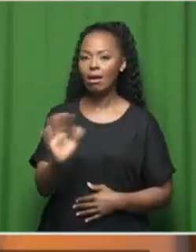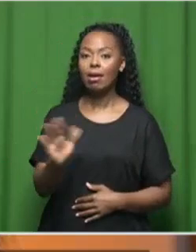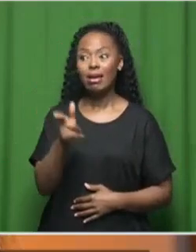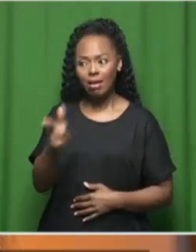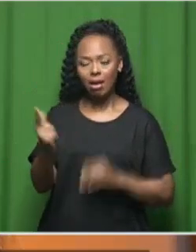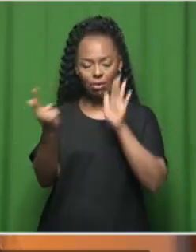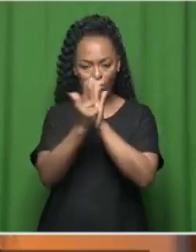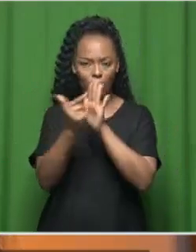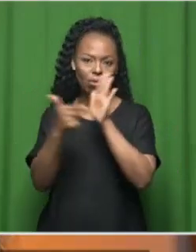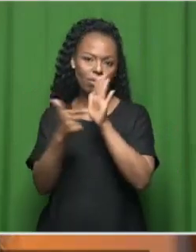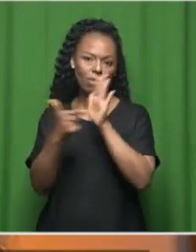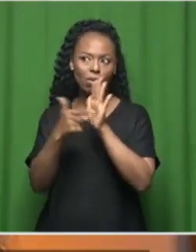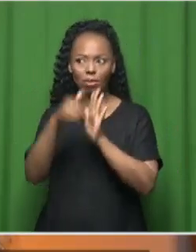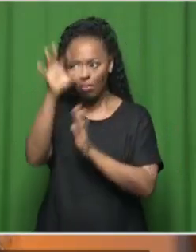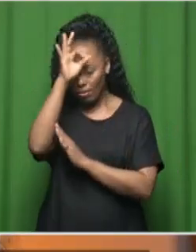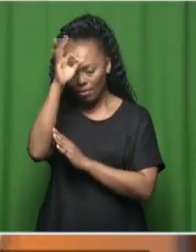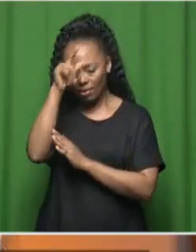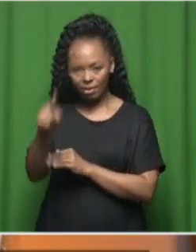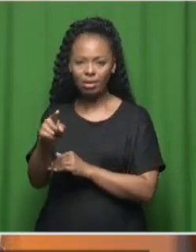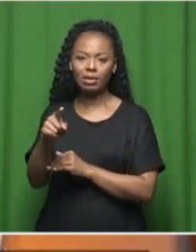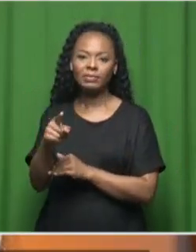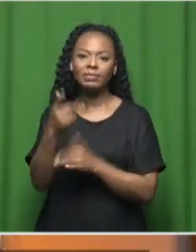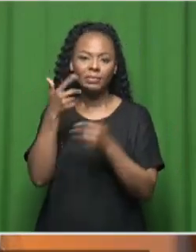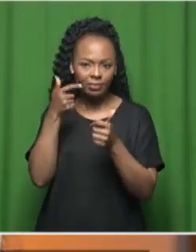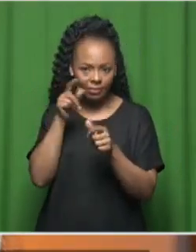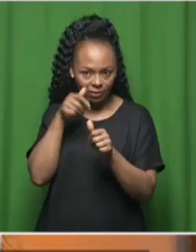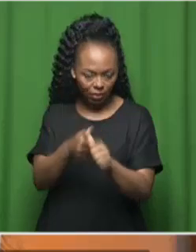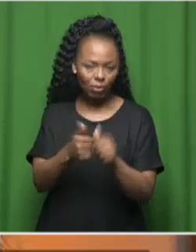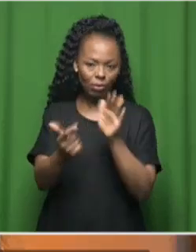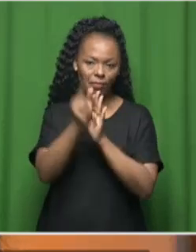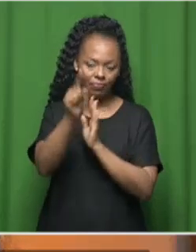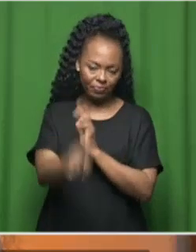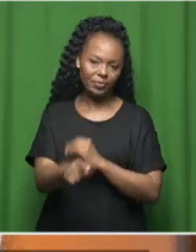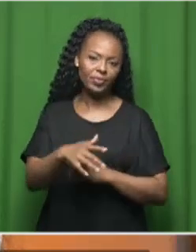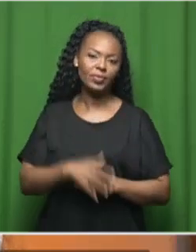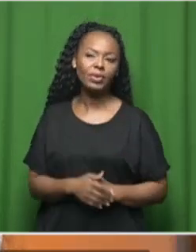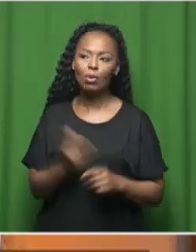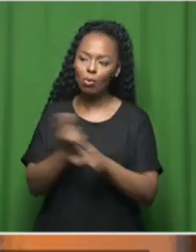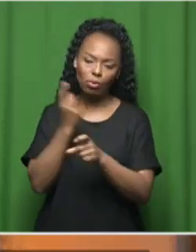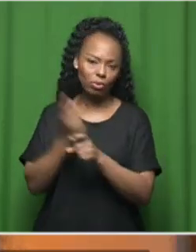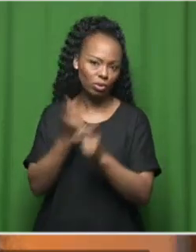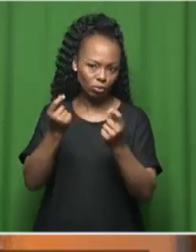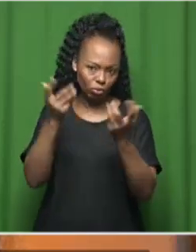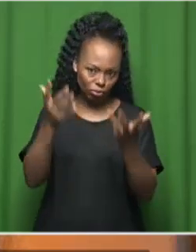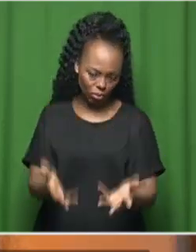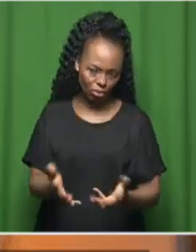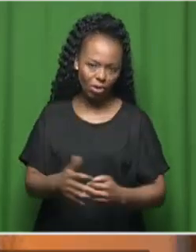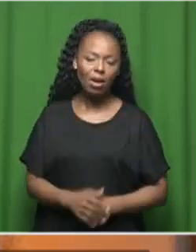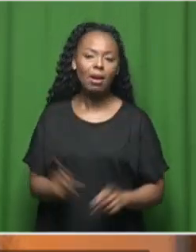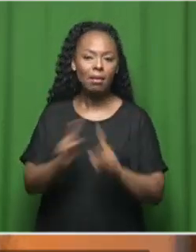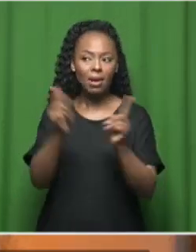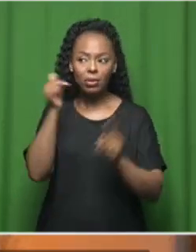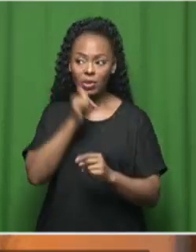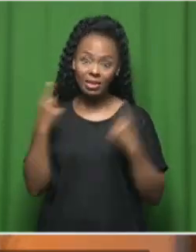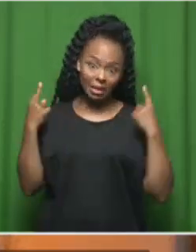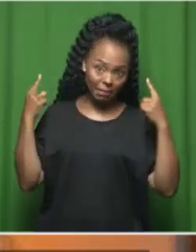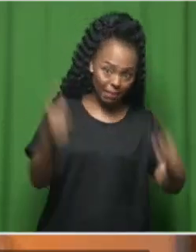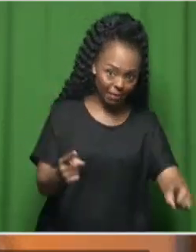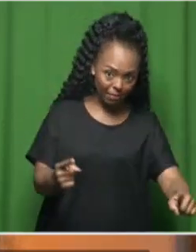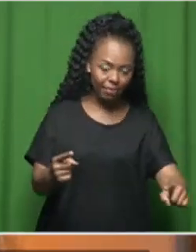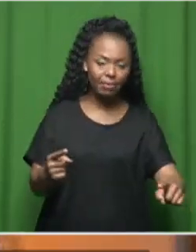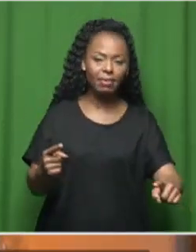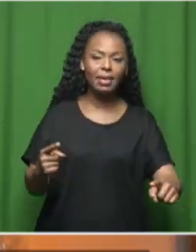do that. So my thing is, they always do these raids, like all the time. But when they go out there, they